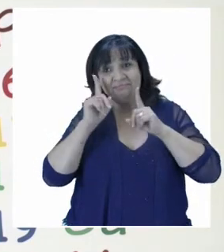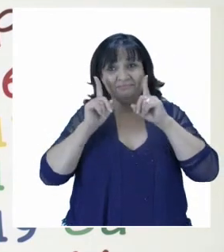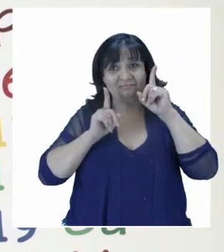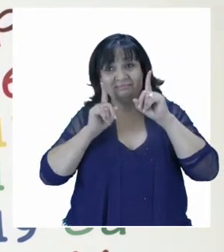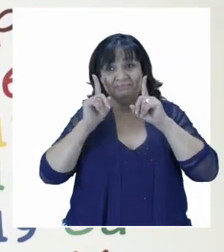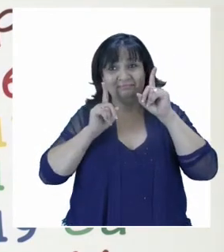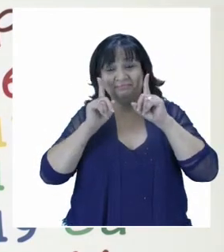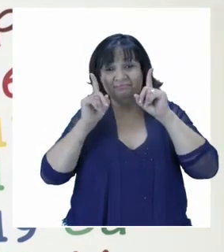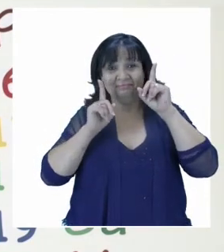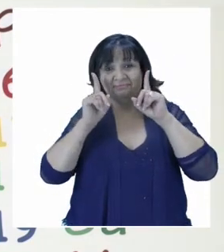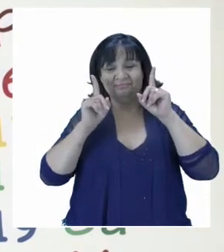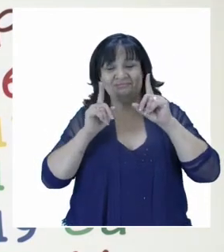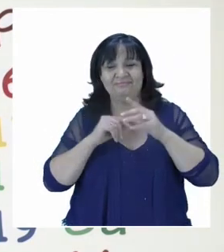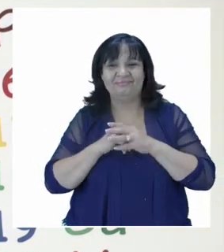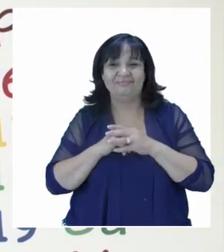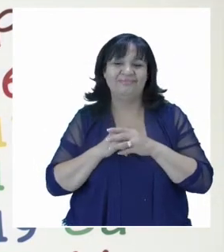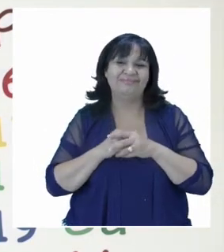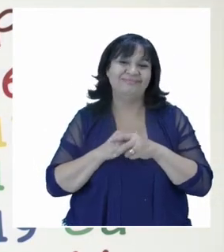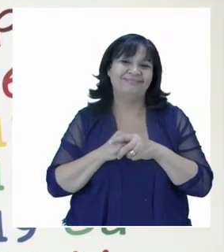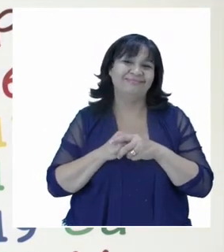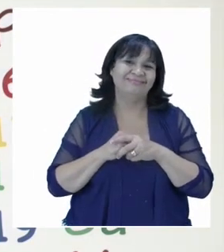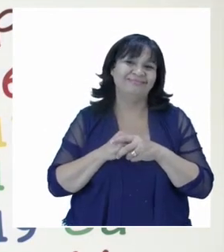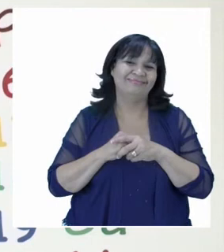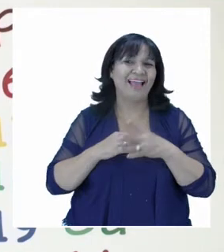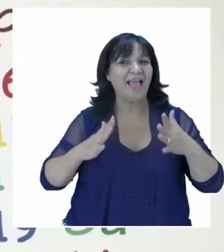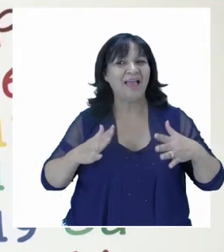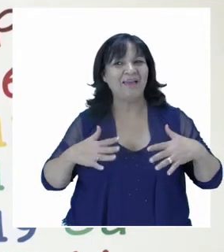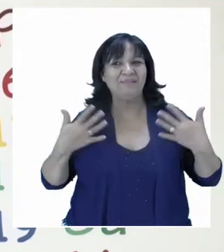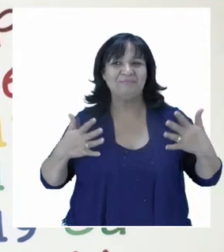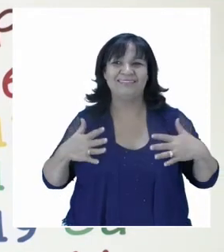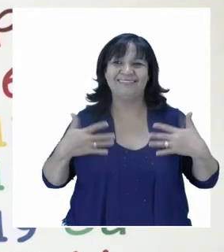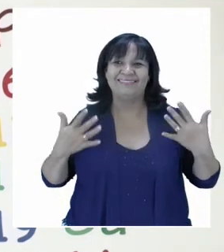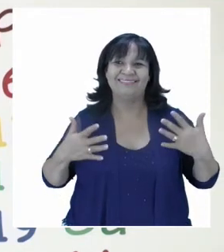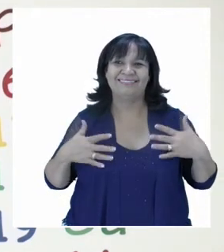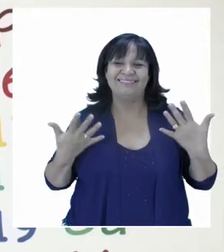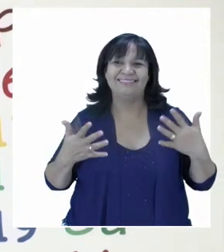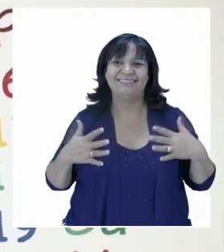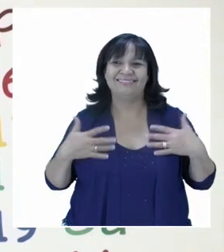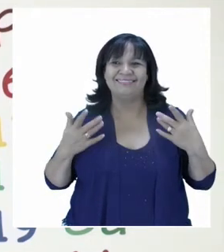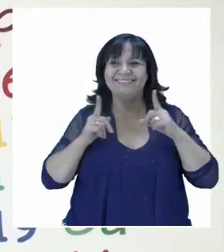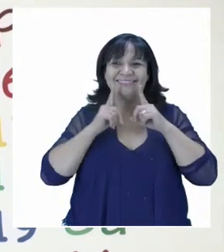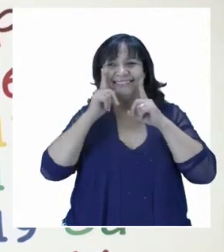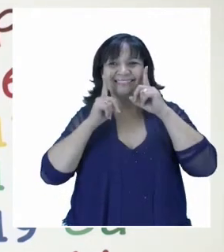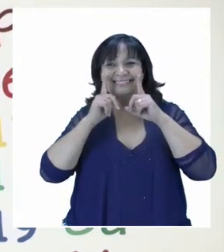happy. Let's laugh because we are so happy.